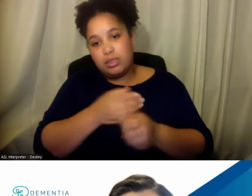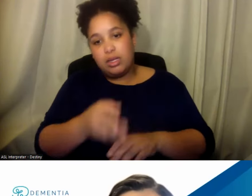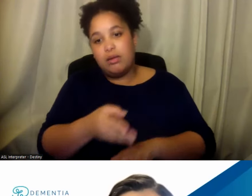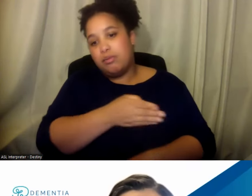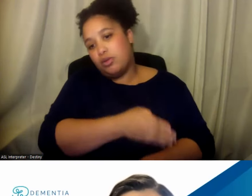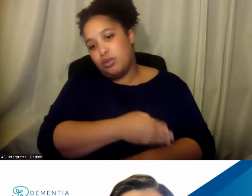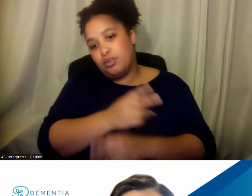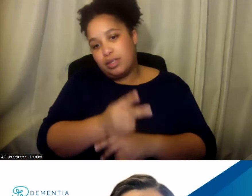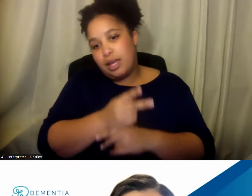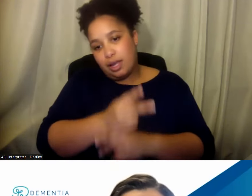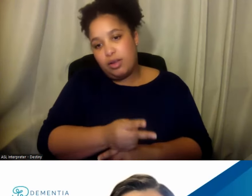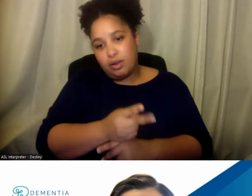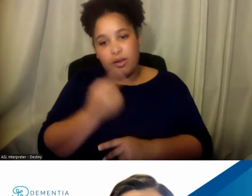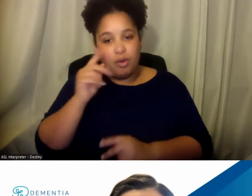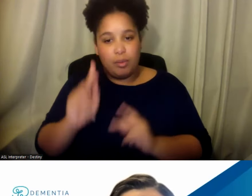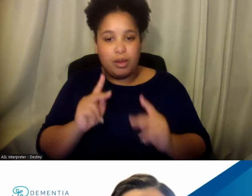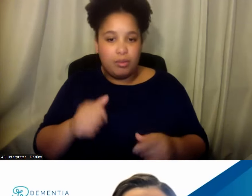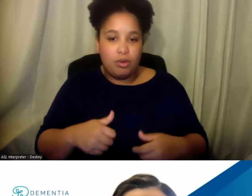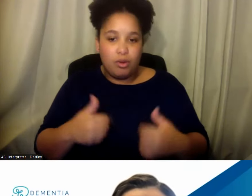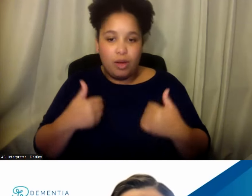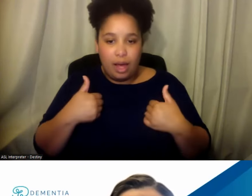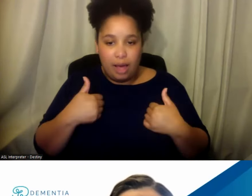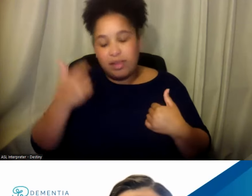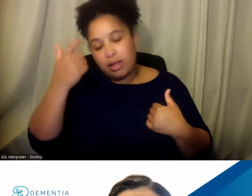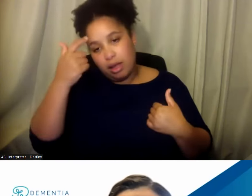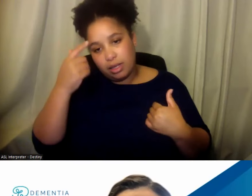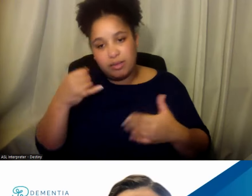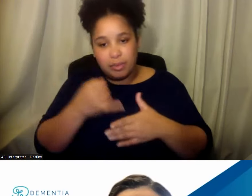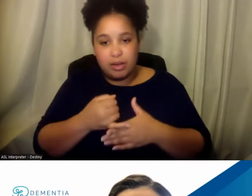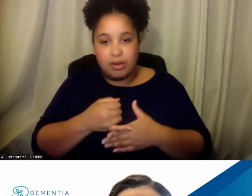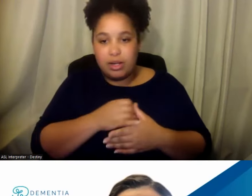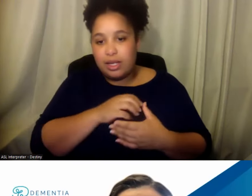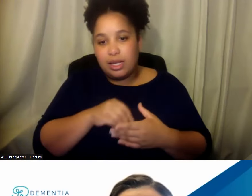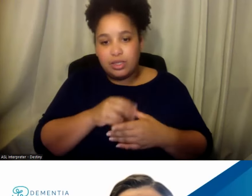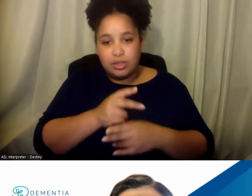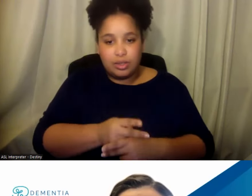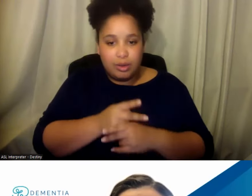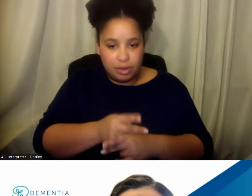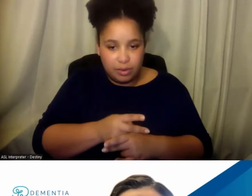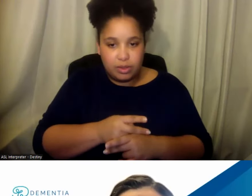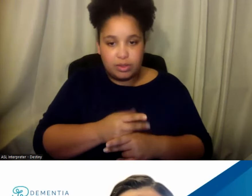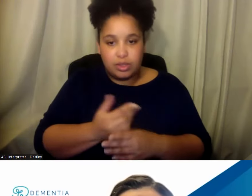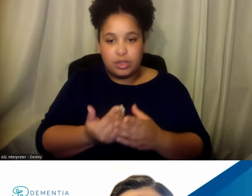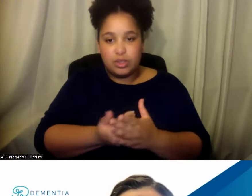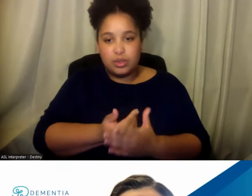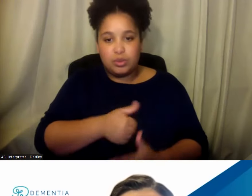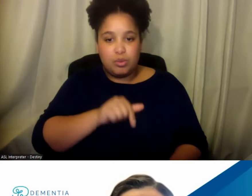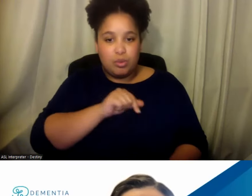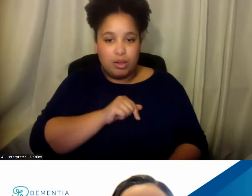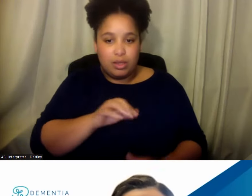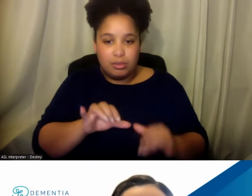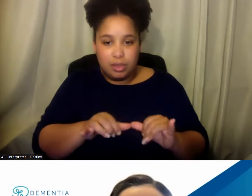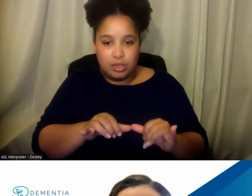the continuum for people living with a cognitive impairment and engaging their caregivers. And the new quality measure that the state